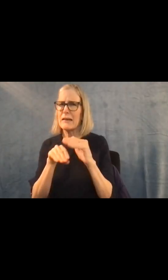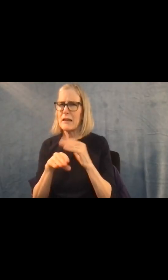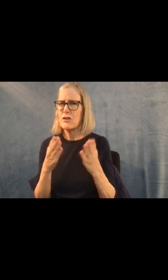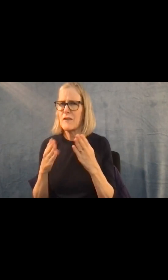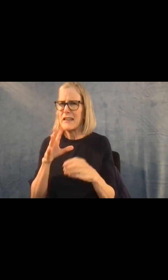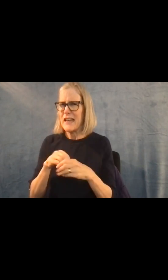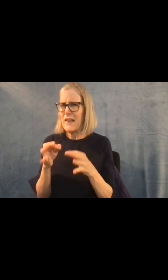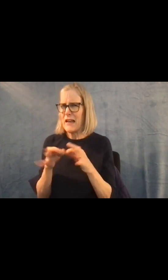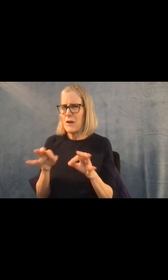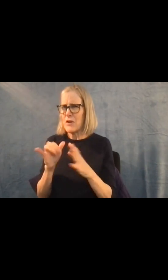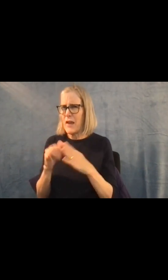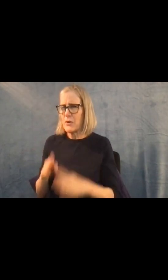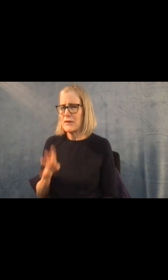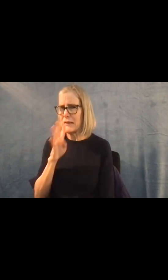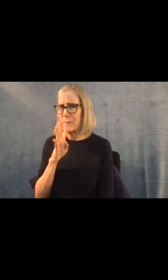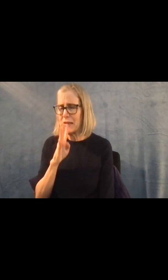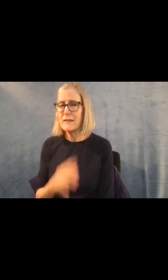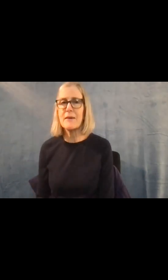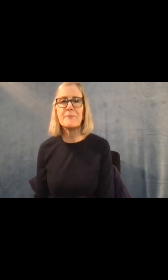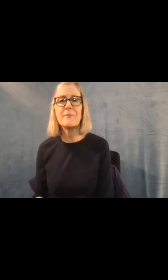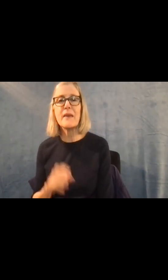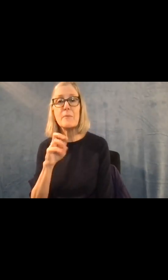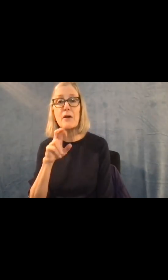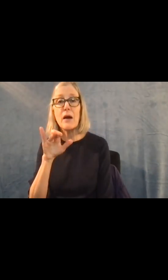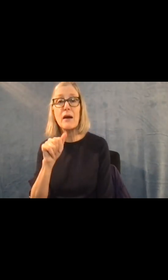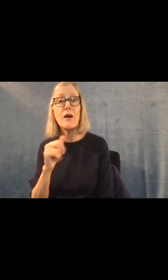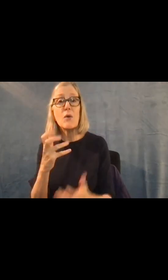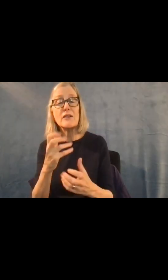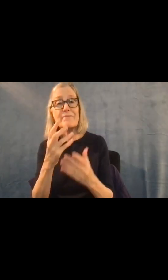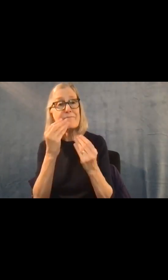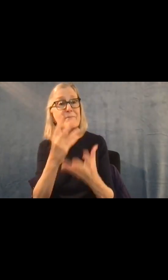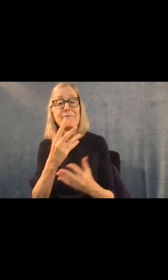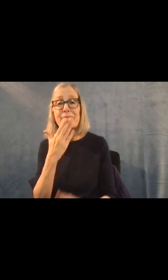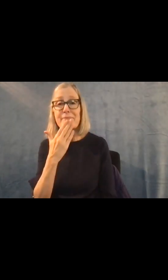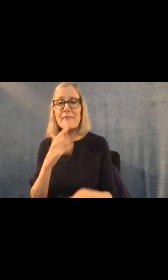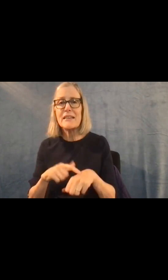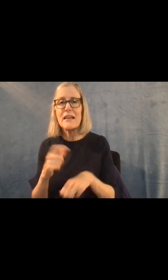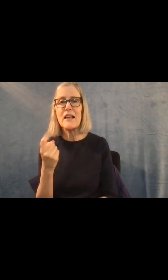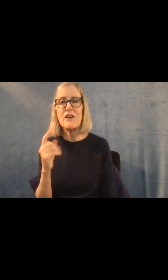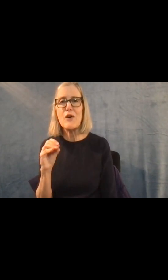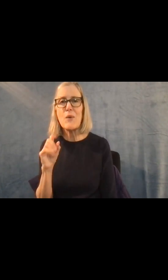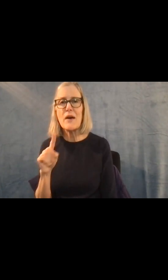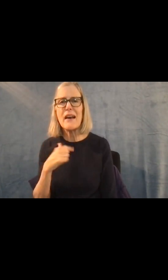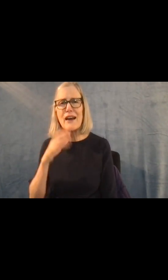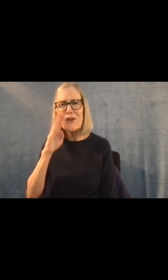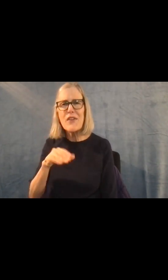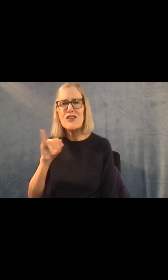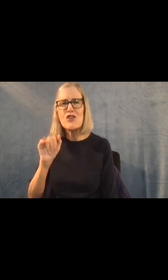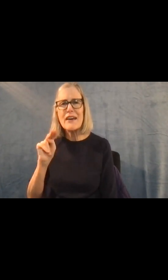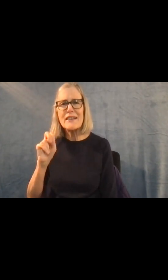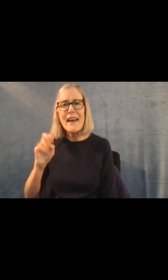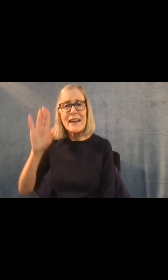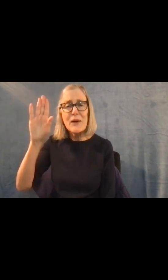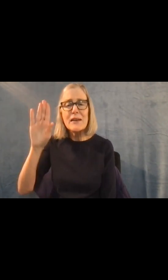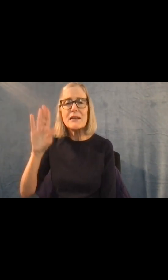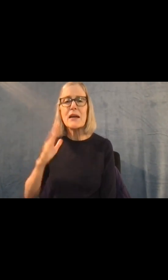Thank you all so much. And I do want to recognize that we're 11:01. I know, Jane, you still have your hand raised, and I would just encourage you to